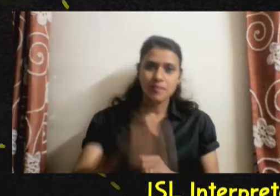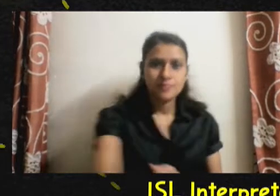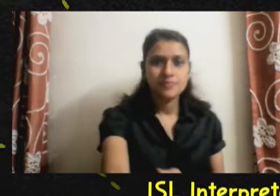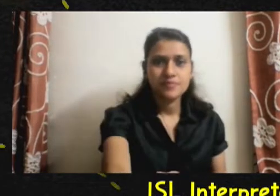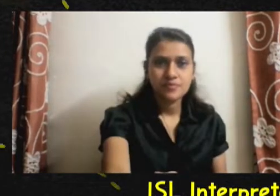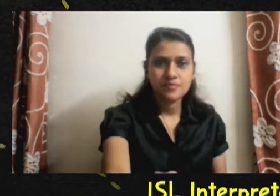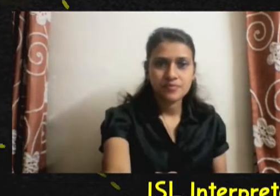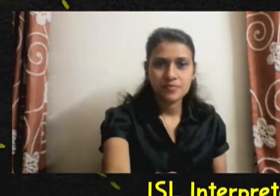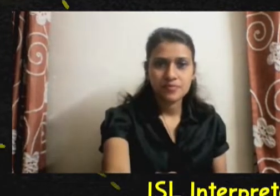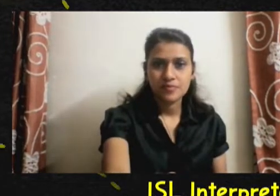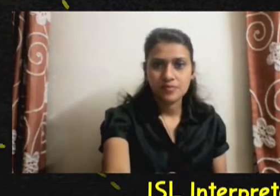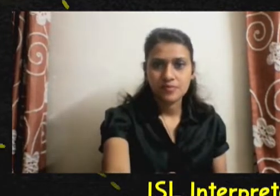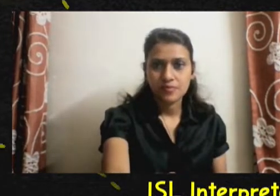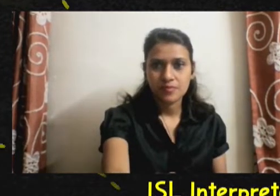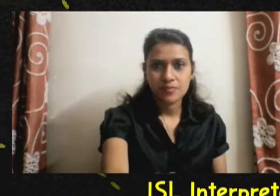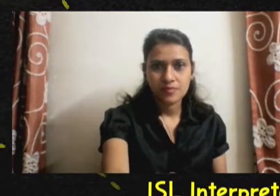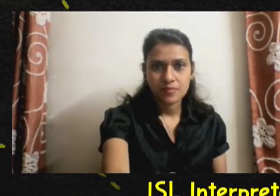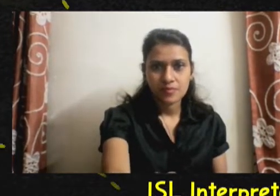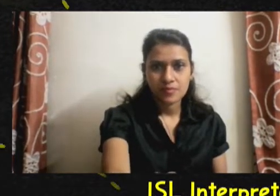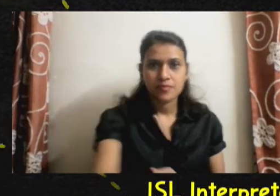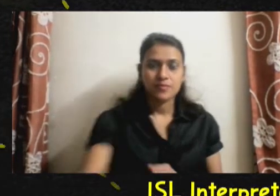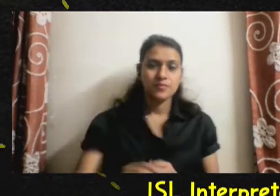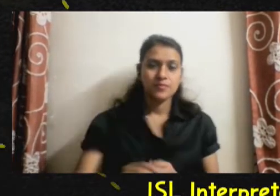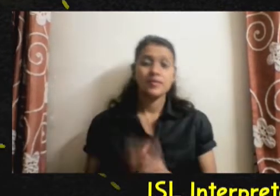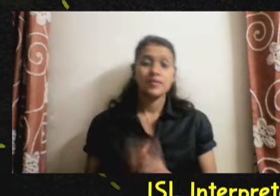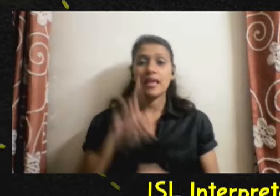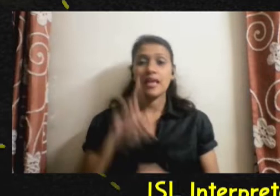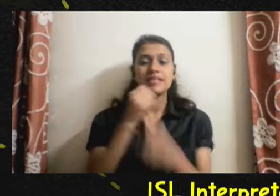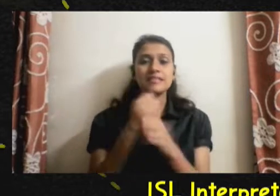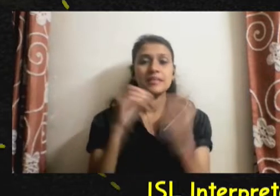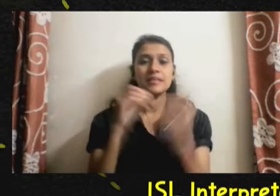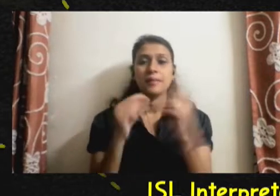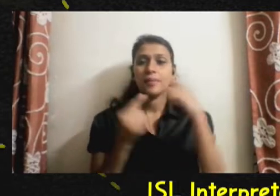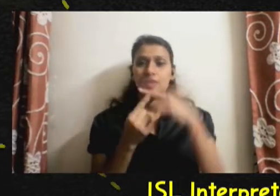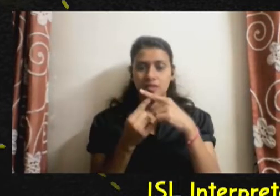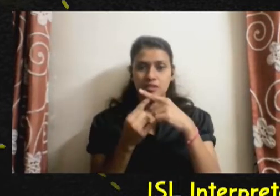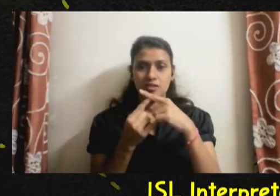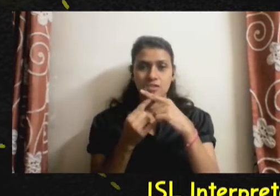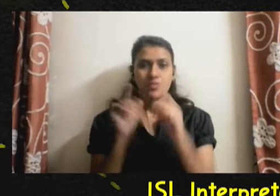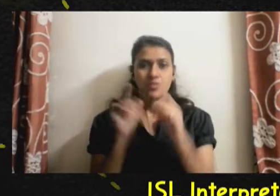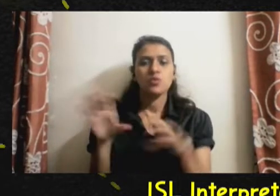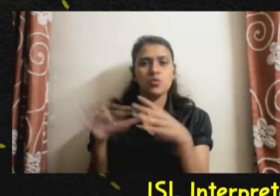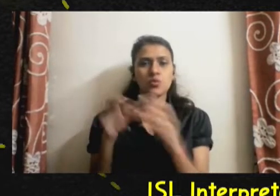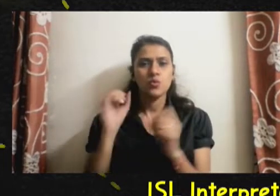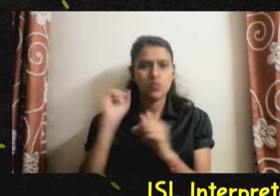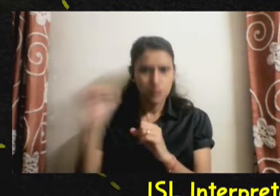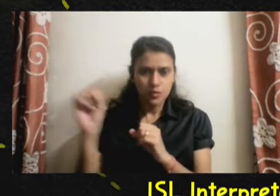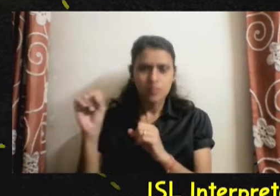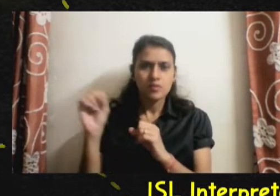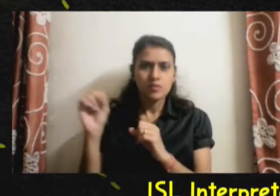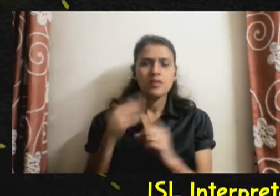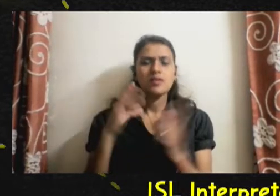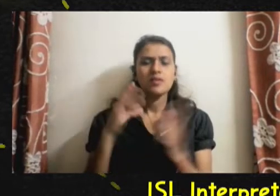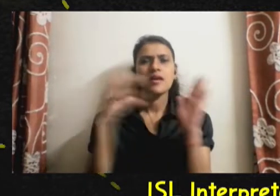reading signs and working with the LGBTQ communities, even if the